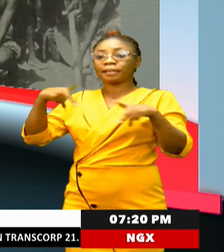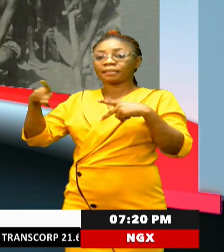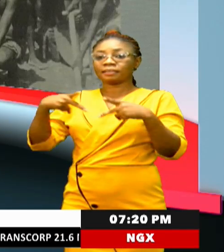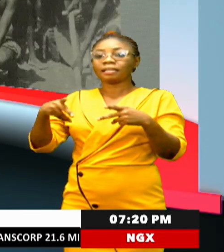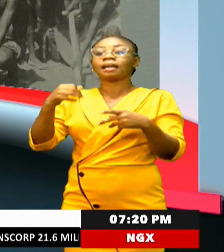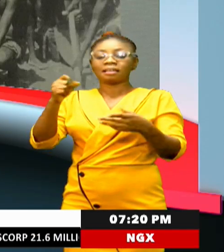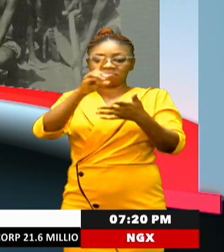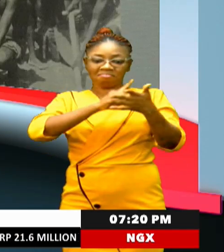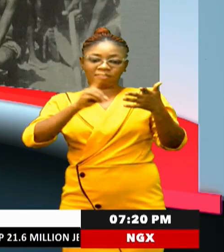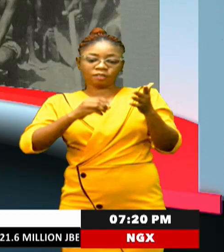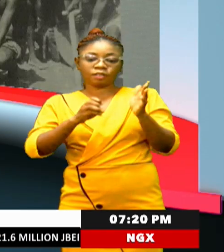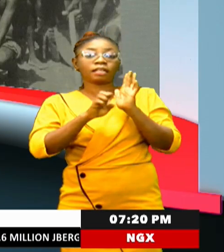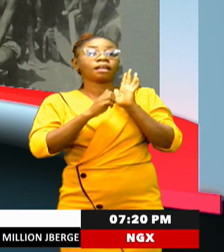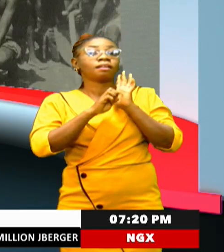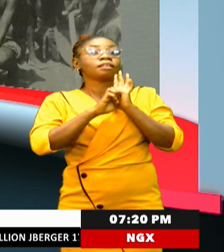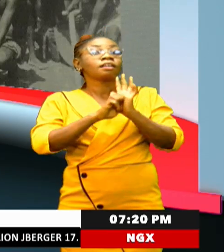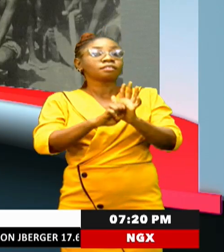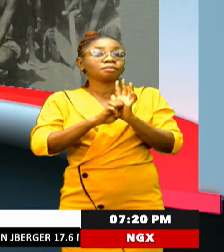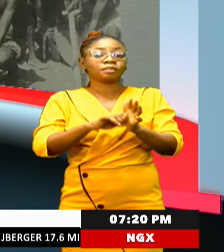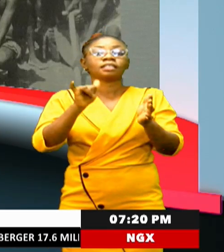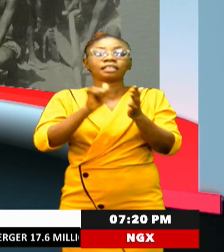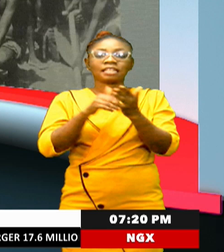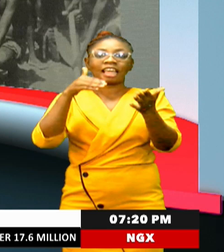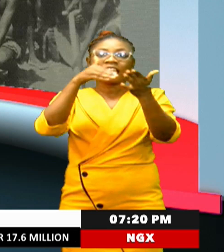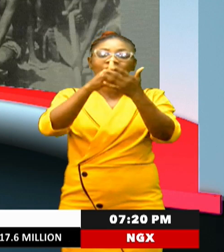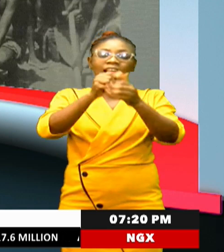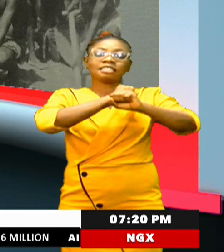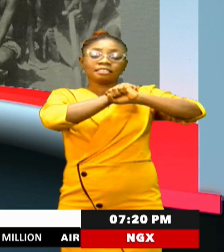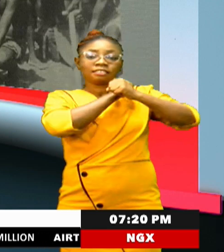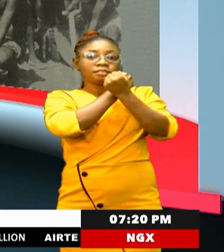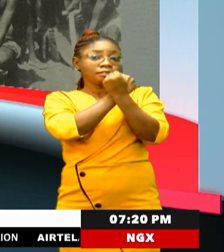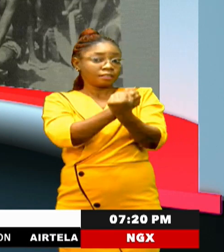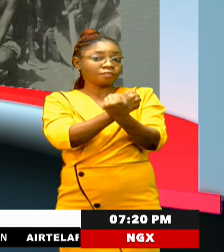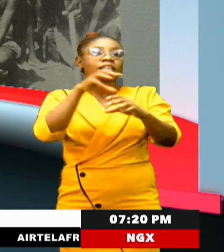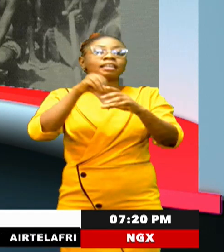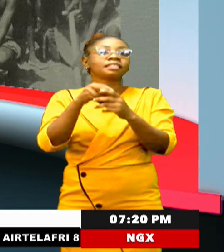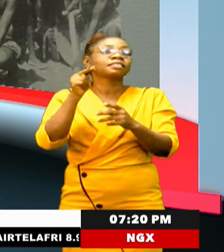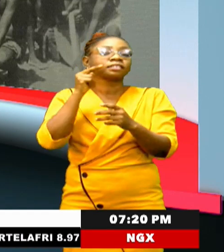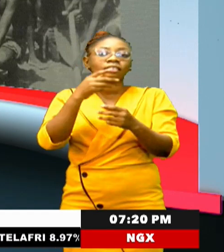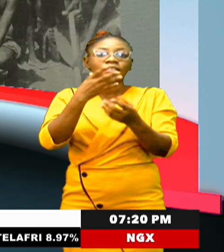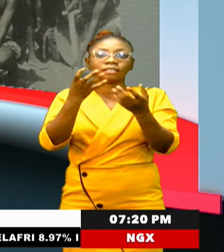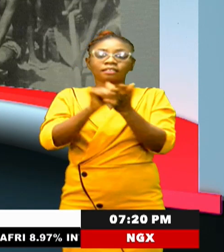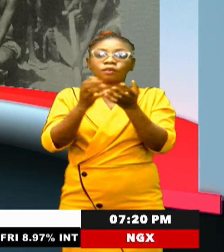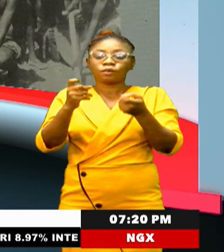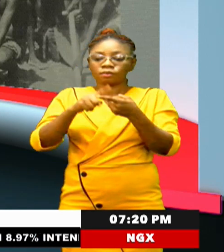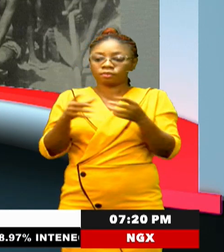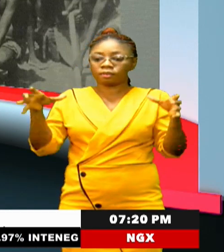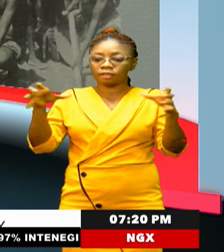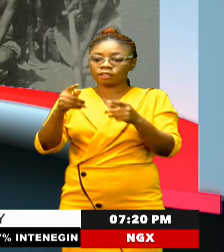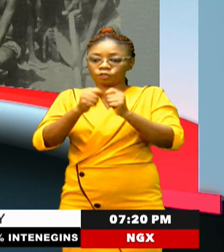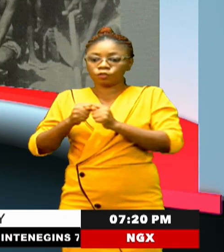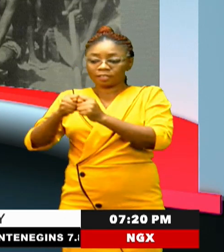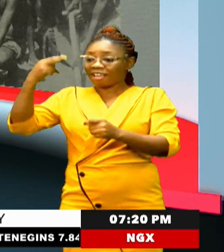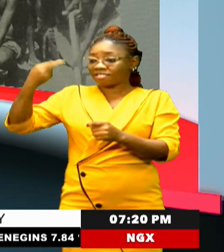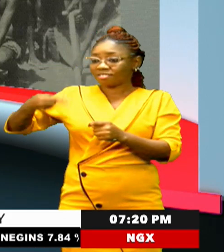that highlights local voices against slavery in Nigeria, which seeks to bring together a diverse range of historical and